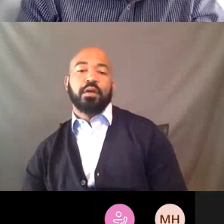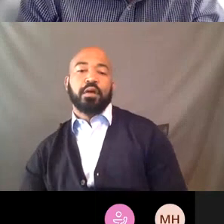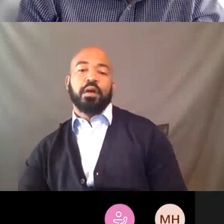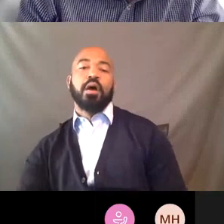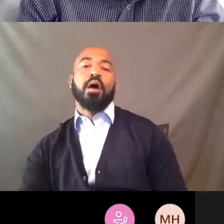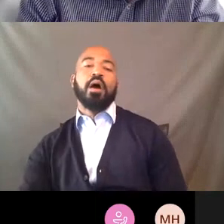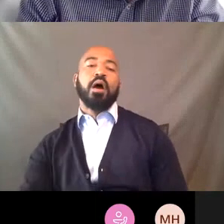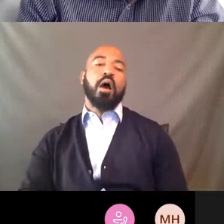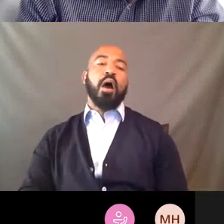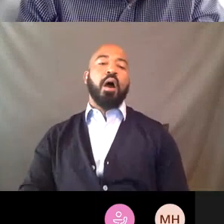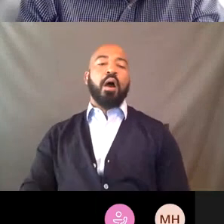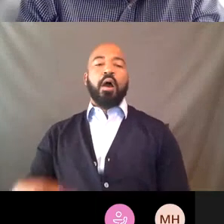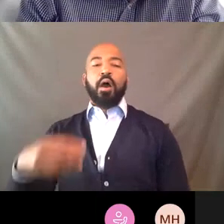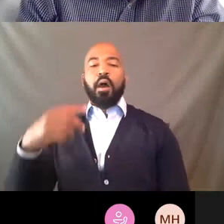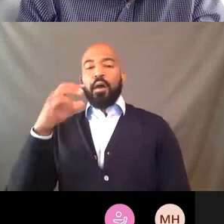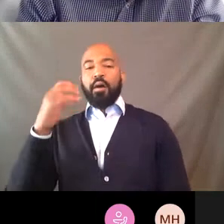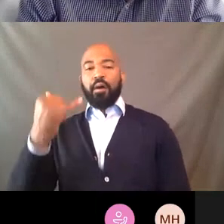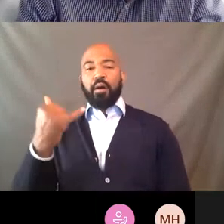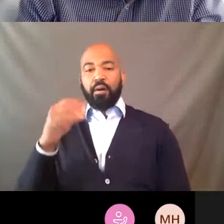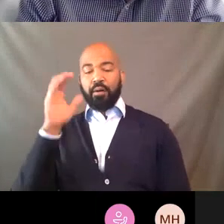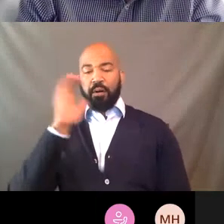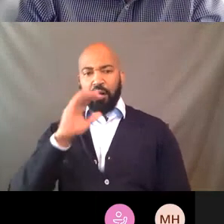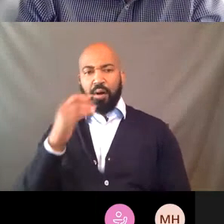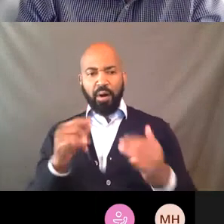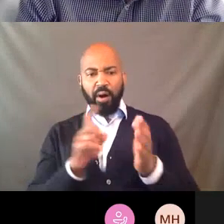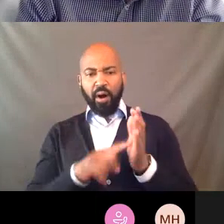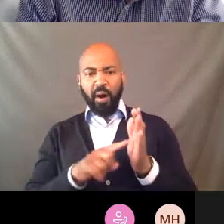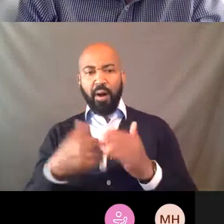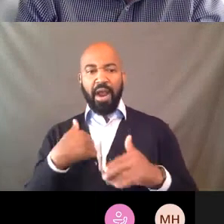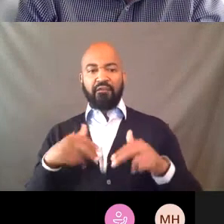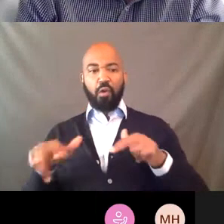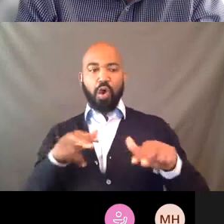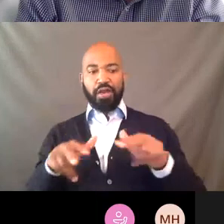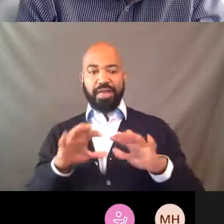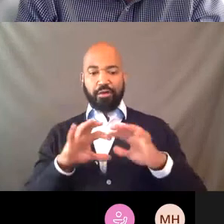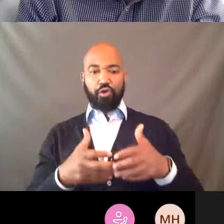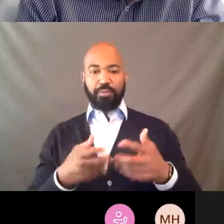So I'm looking up, there's a walking group,